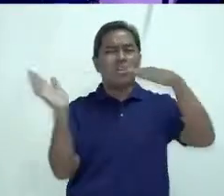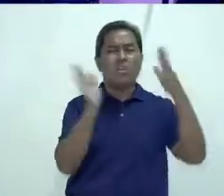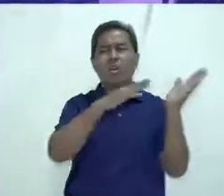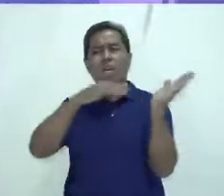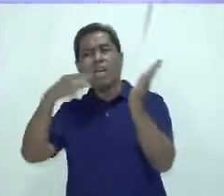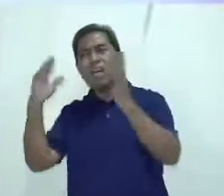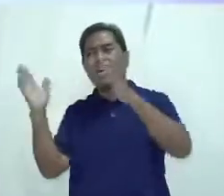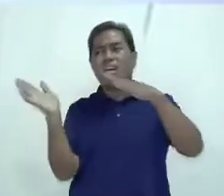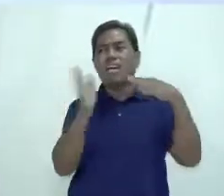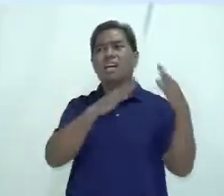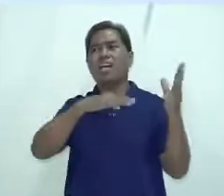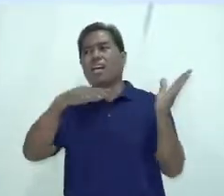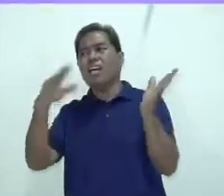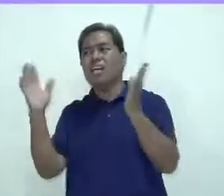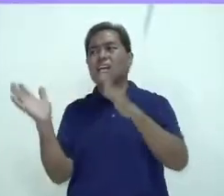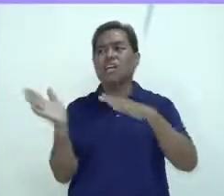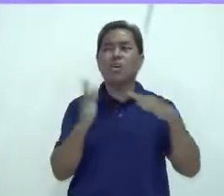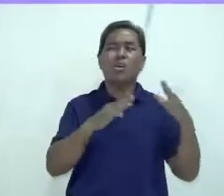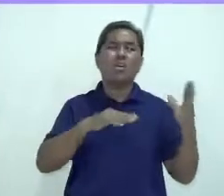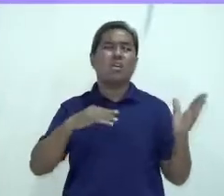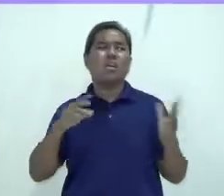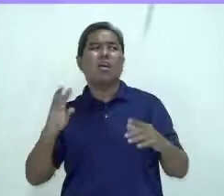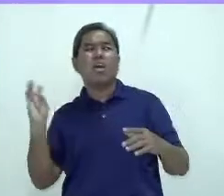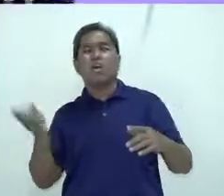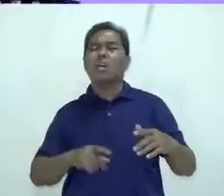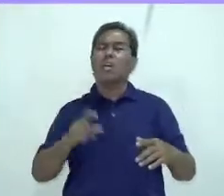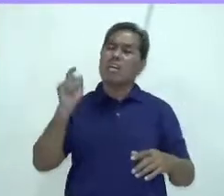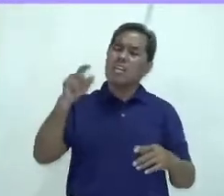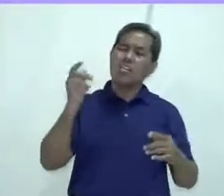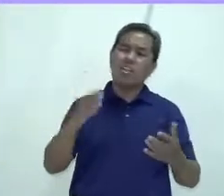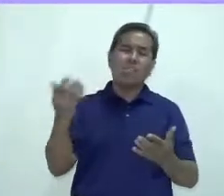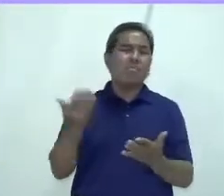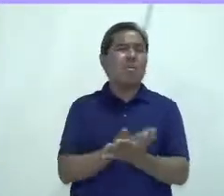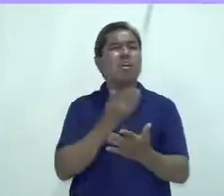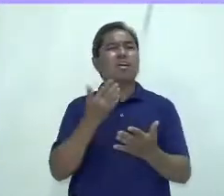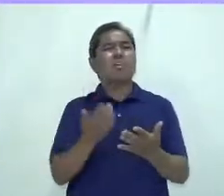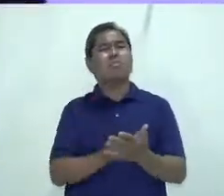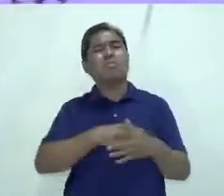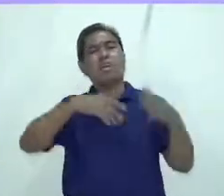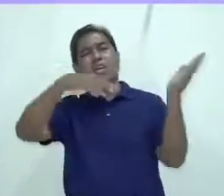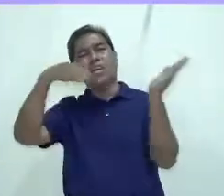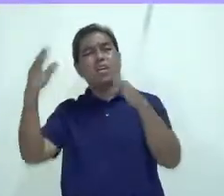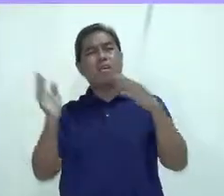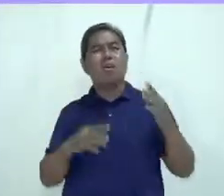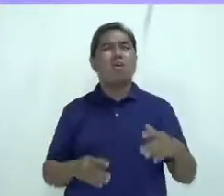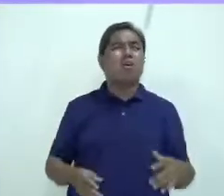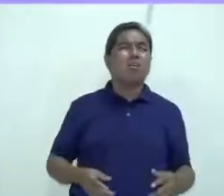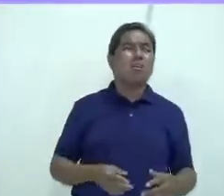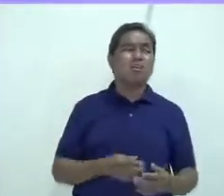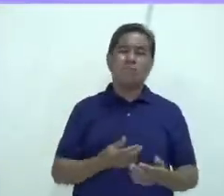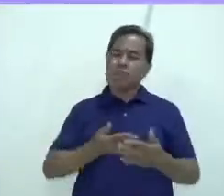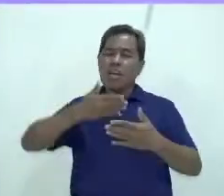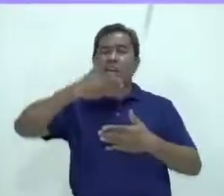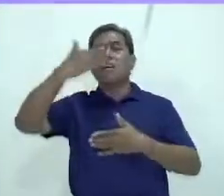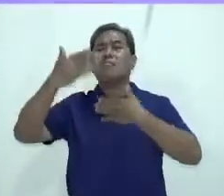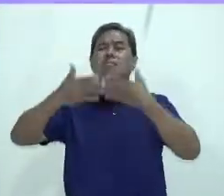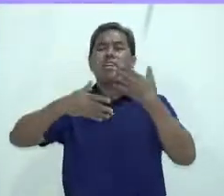blowing, blowing. We need a fresh wind. The fragrance